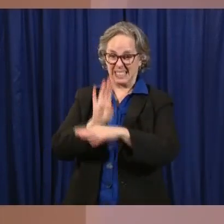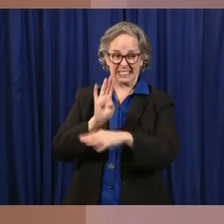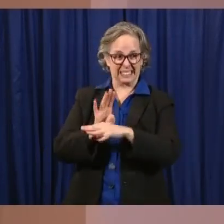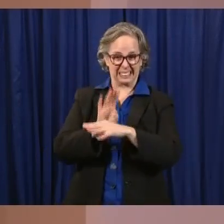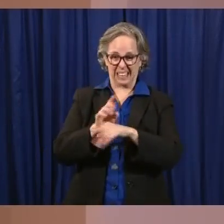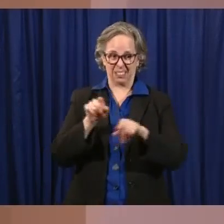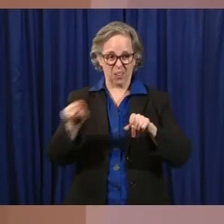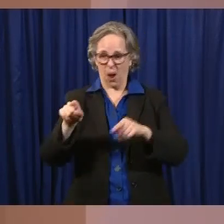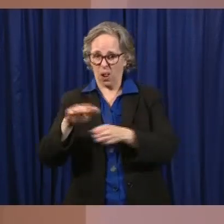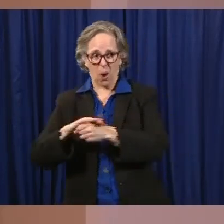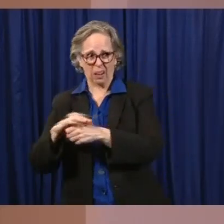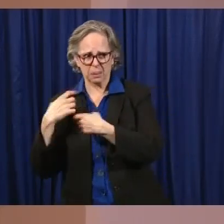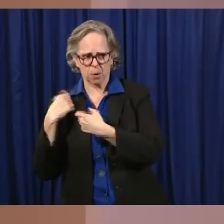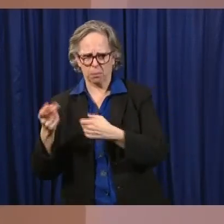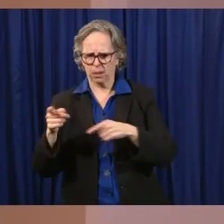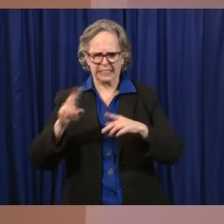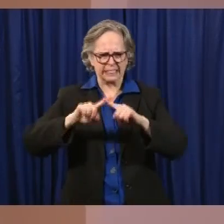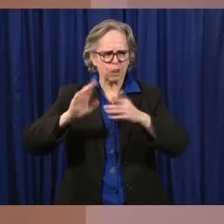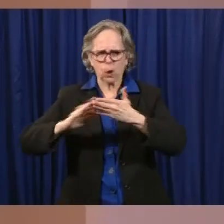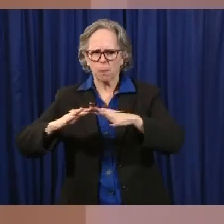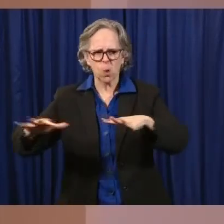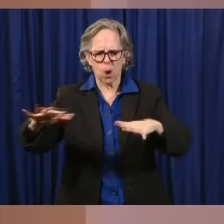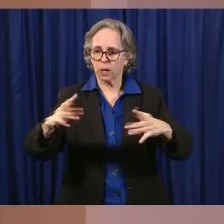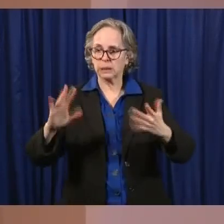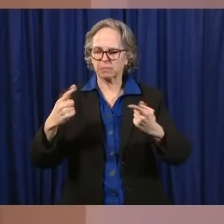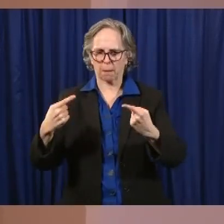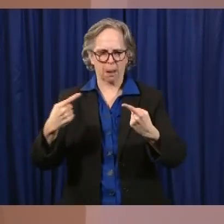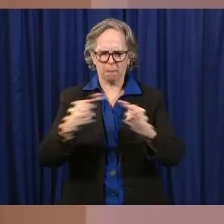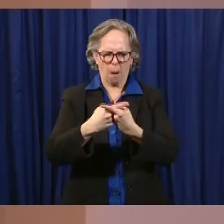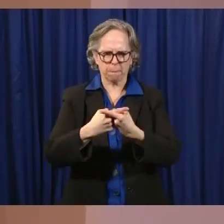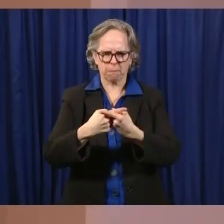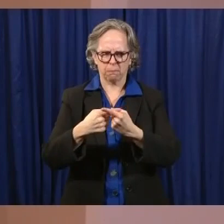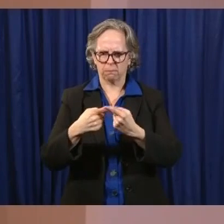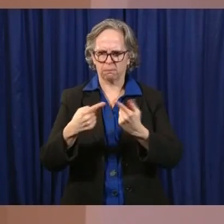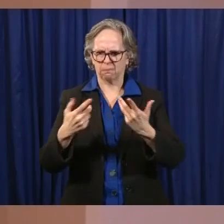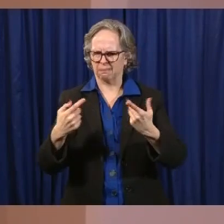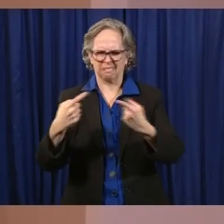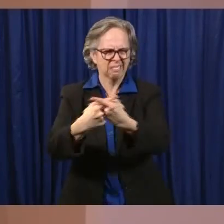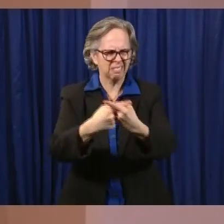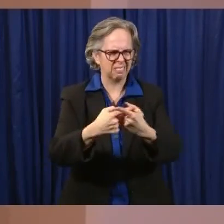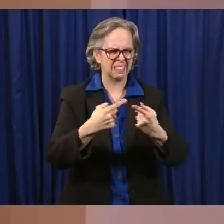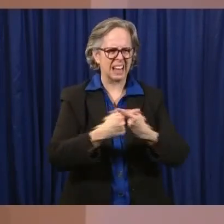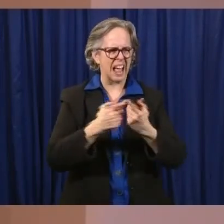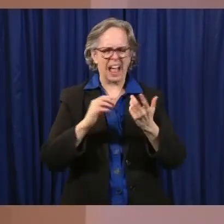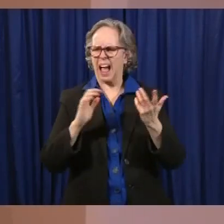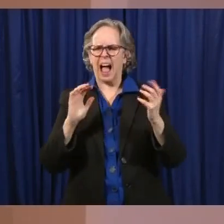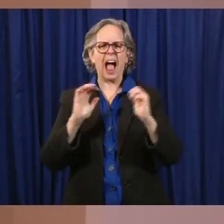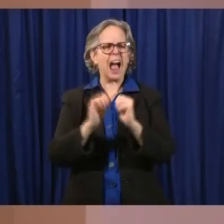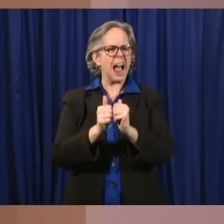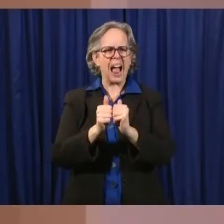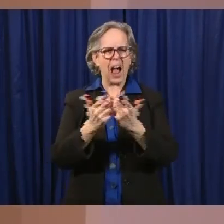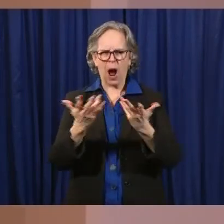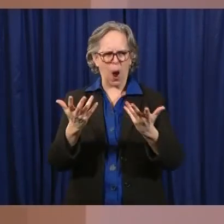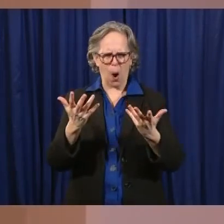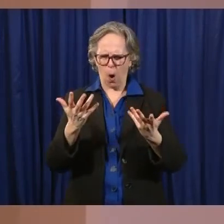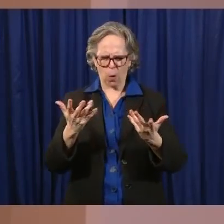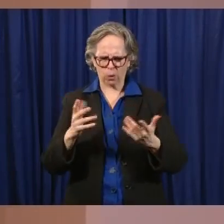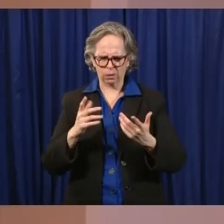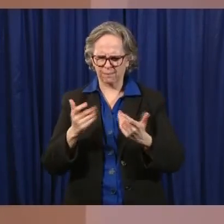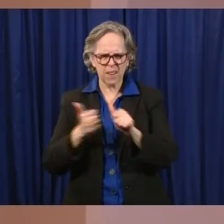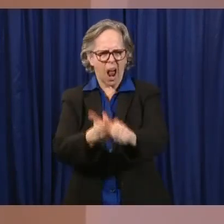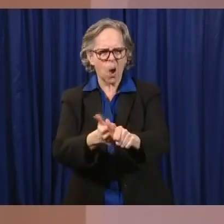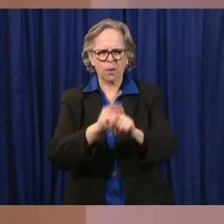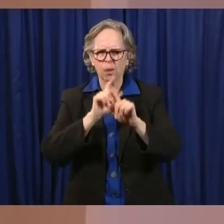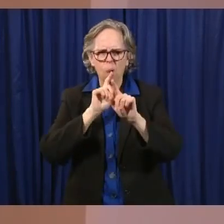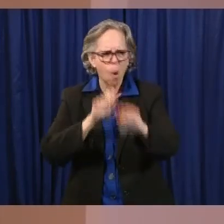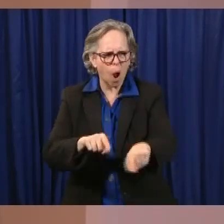in one community and another community, and the health departments have different conclusions about whether those are essential or not. So